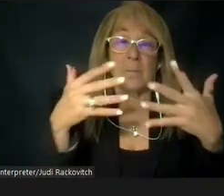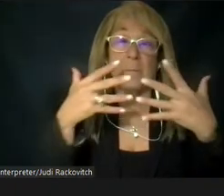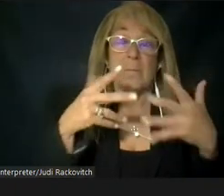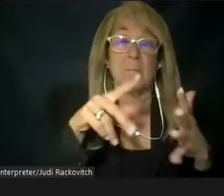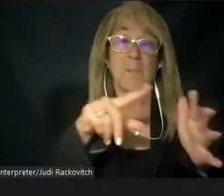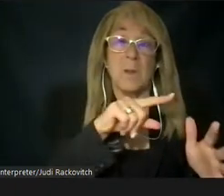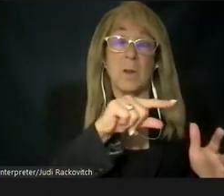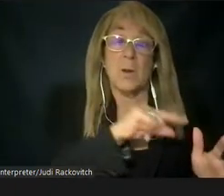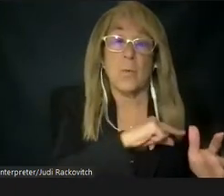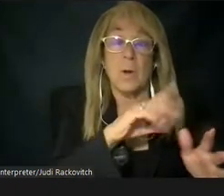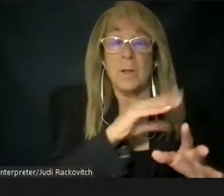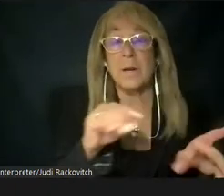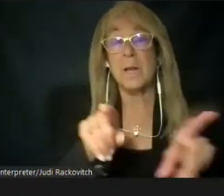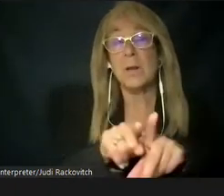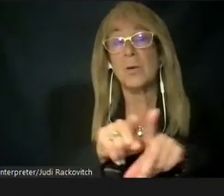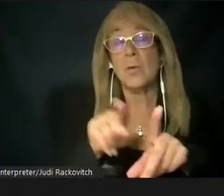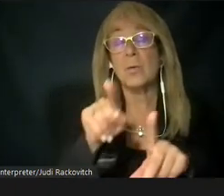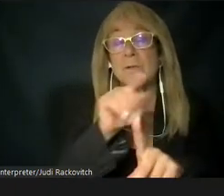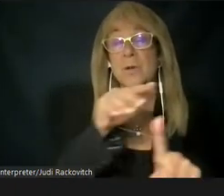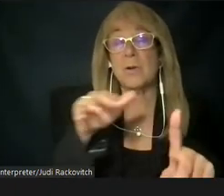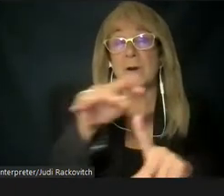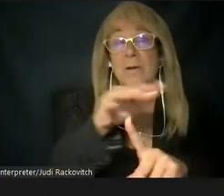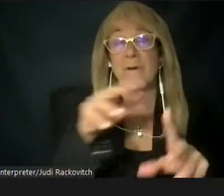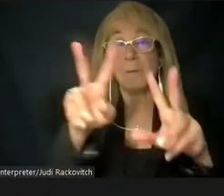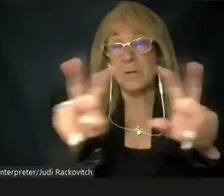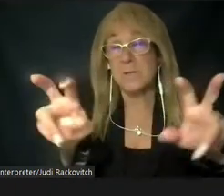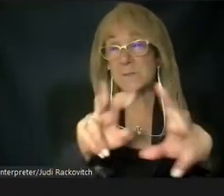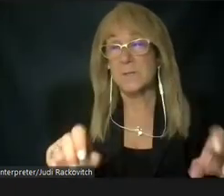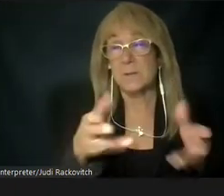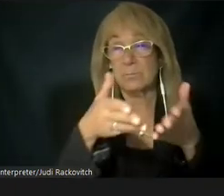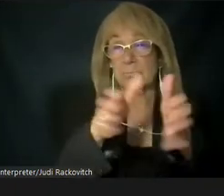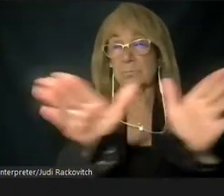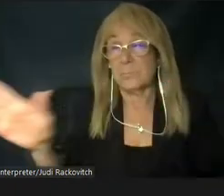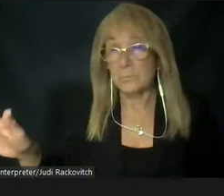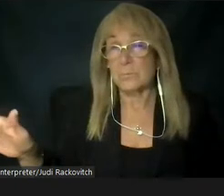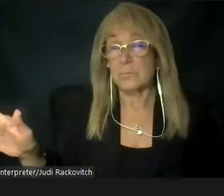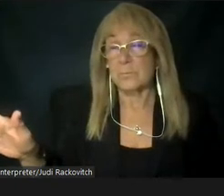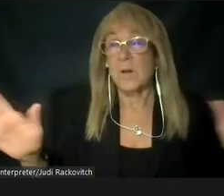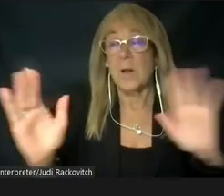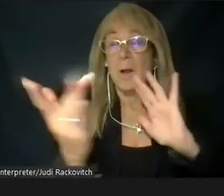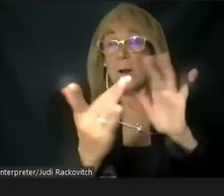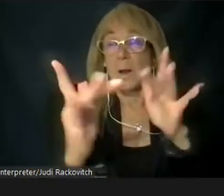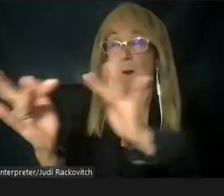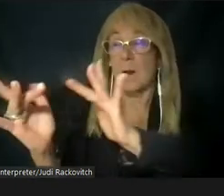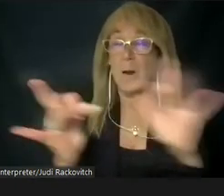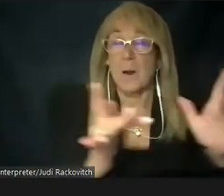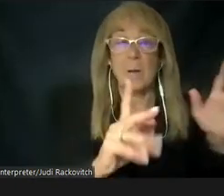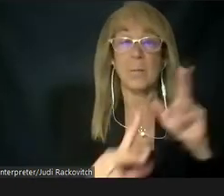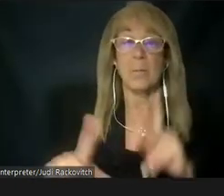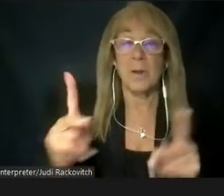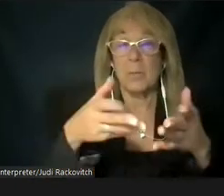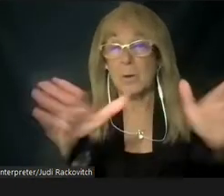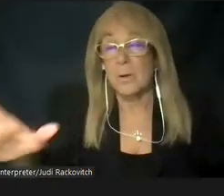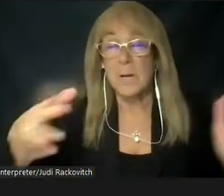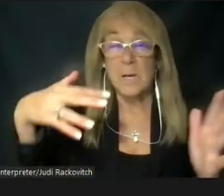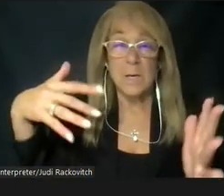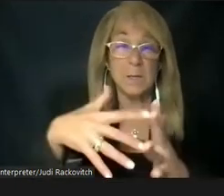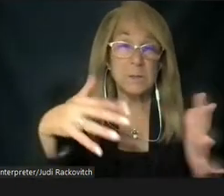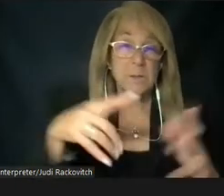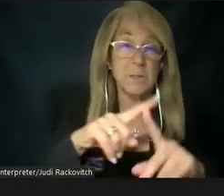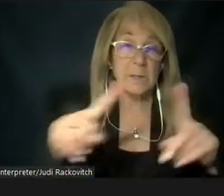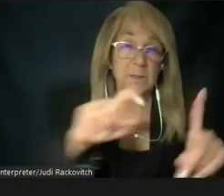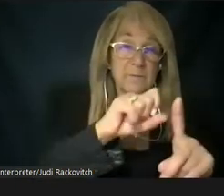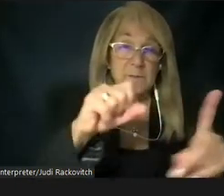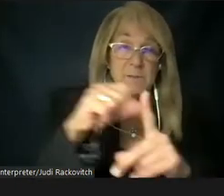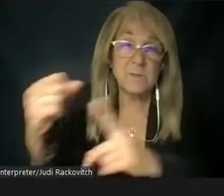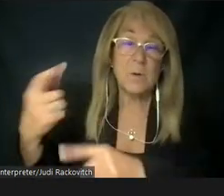environmental assessment is going to assess a range of scenarios and will be informed by robust public outreach. Studying multiple scenarios ensures that we understand the